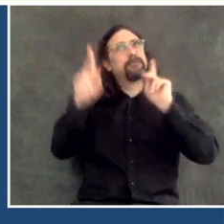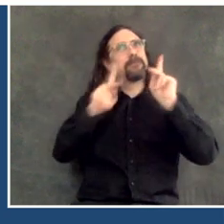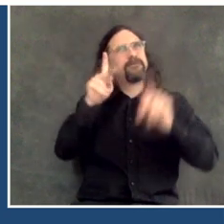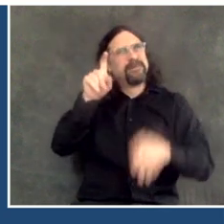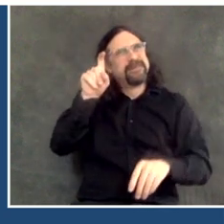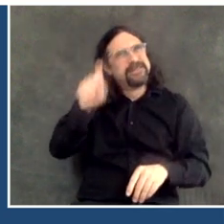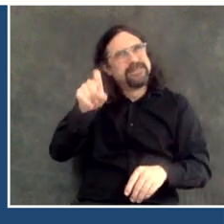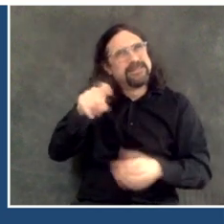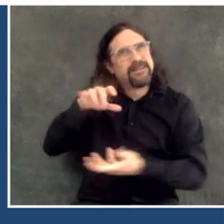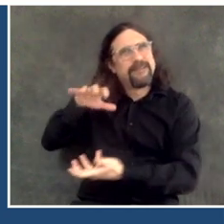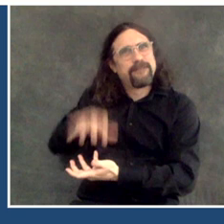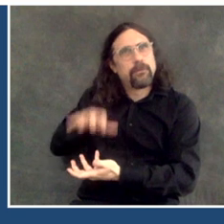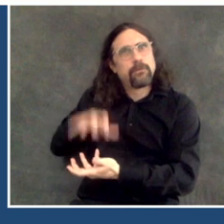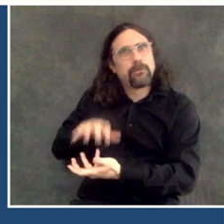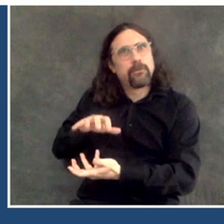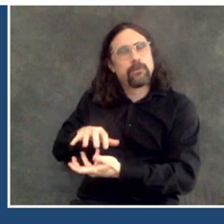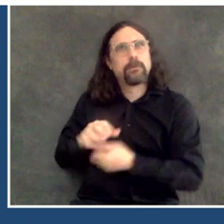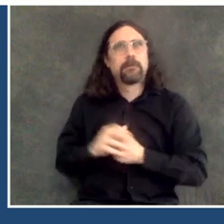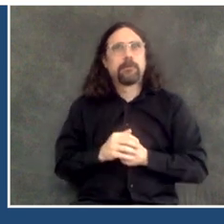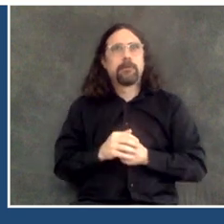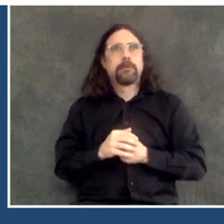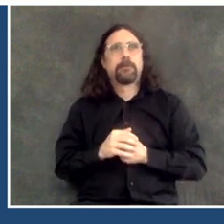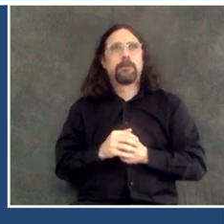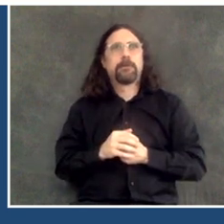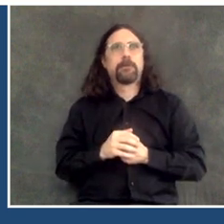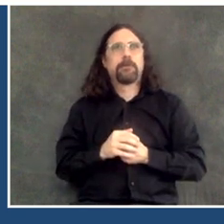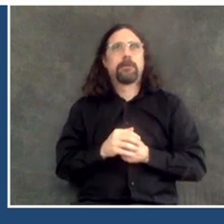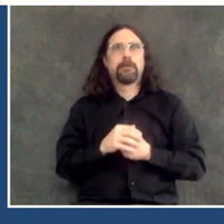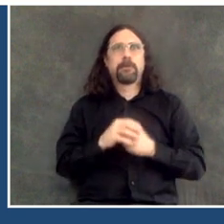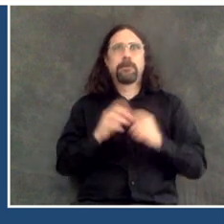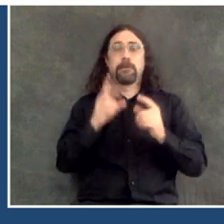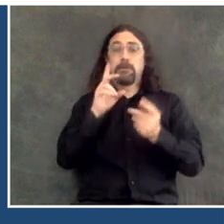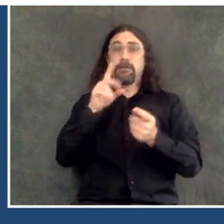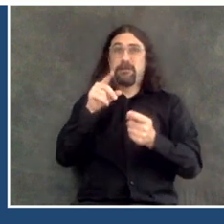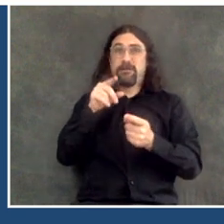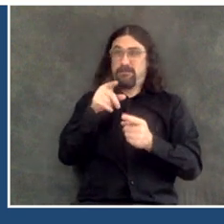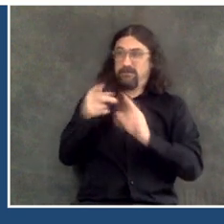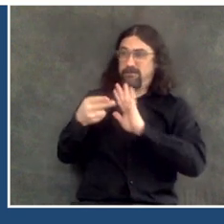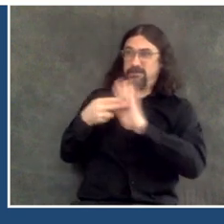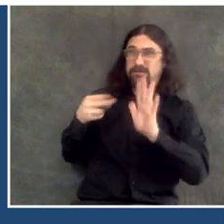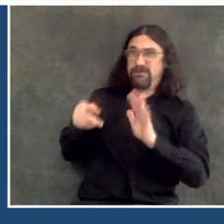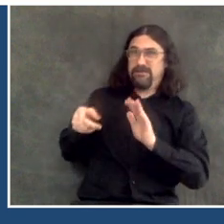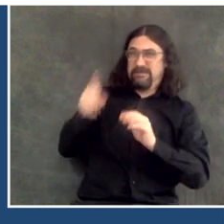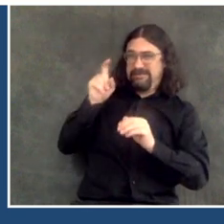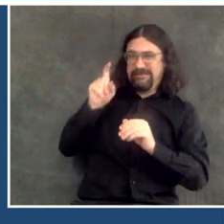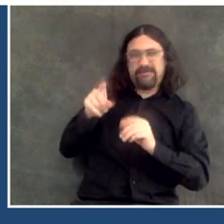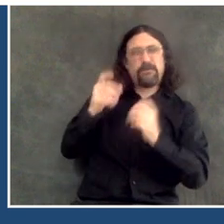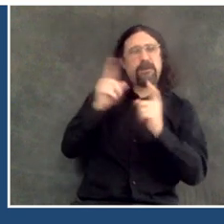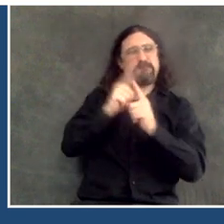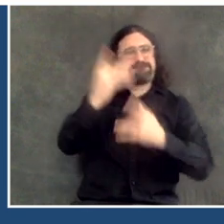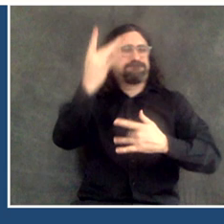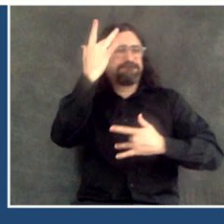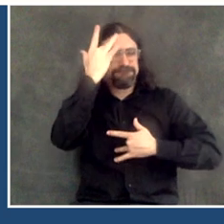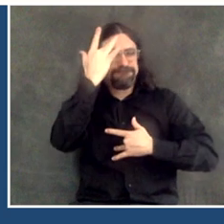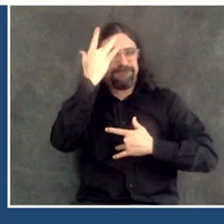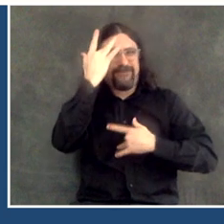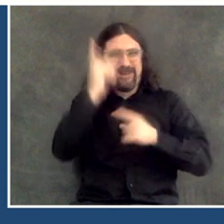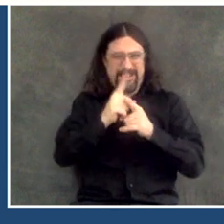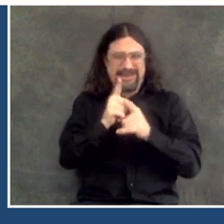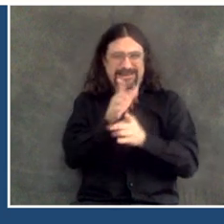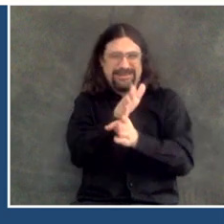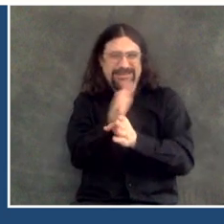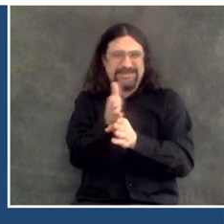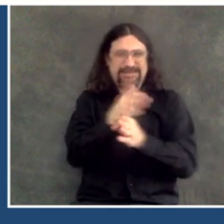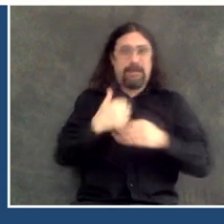someone's gotten to a point where they cannot breathe without a ventilator, the doctor can't say, the nurse can't say, hey, could you hold on for a few hours while we try and find